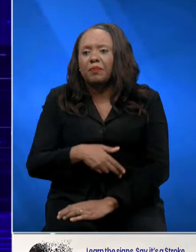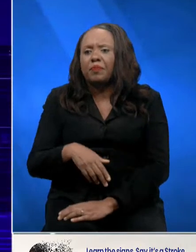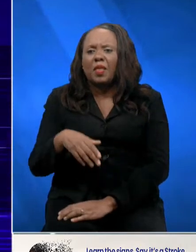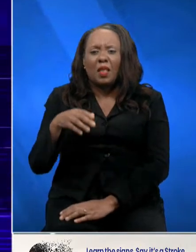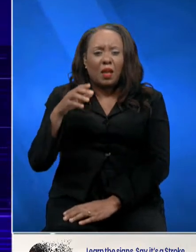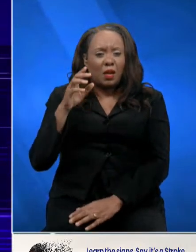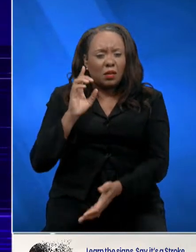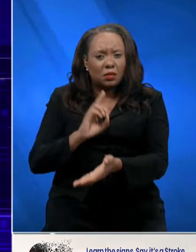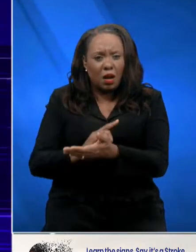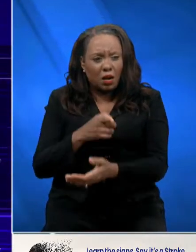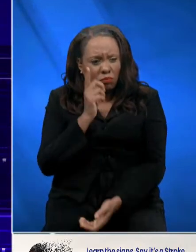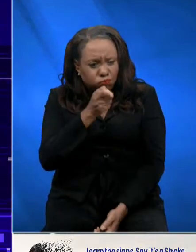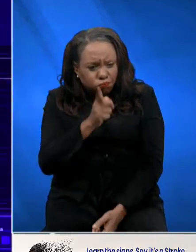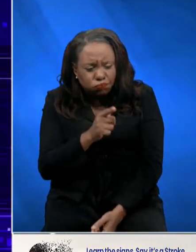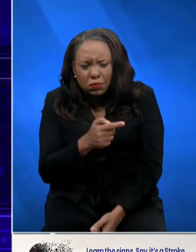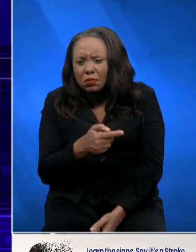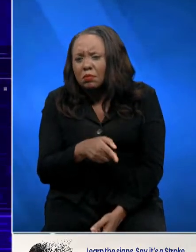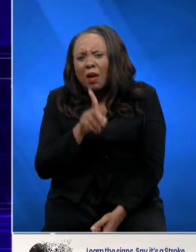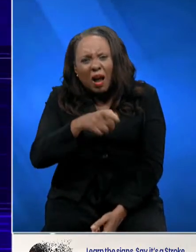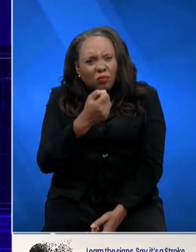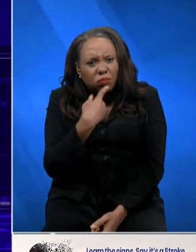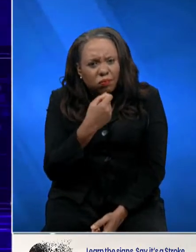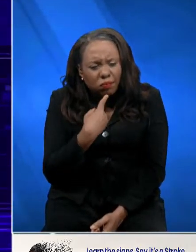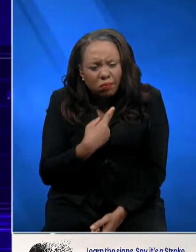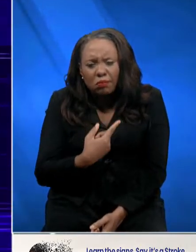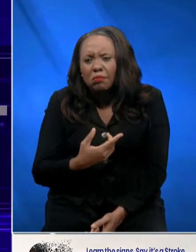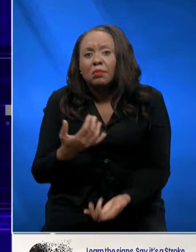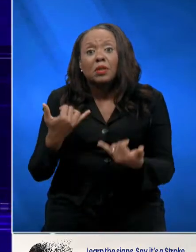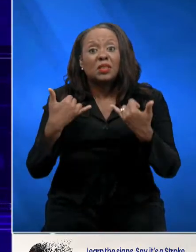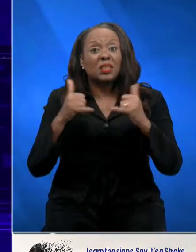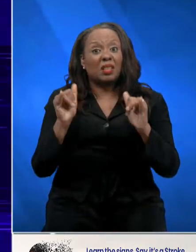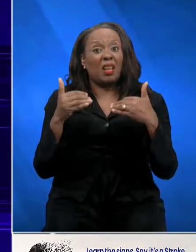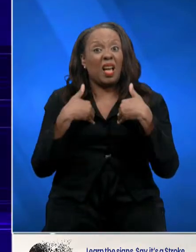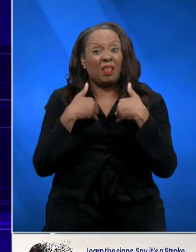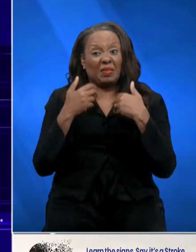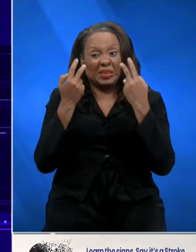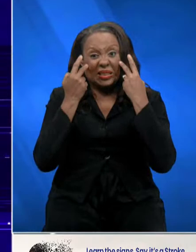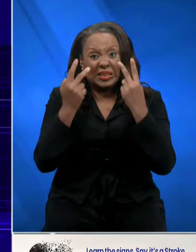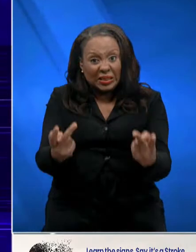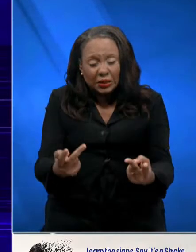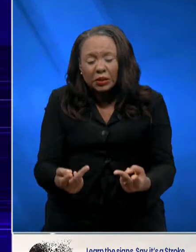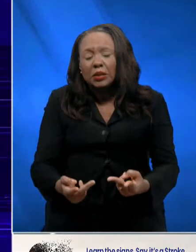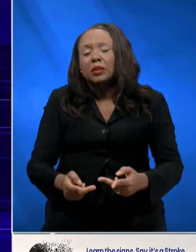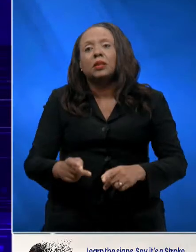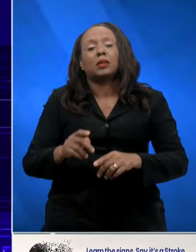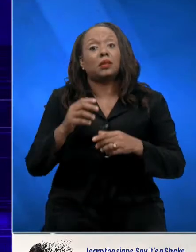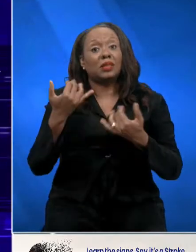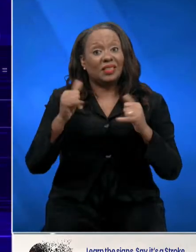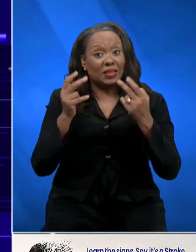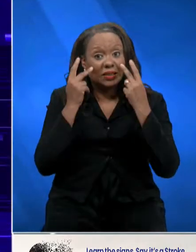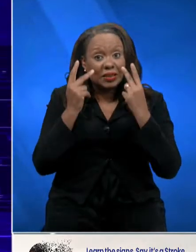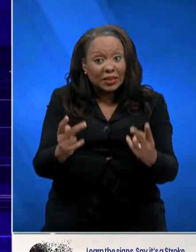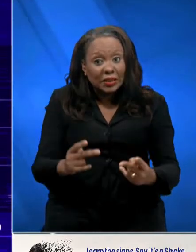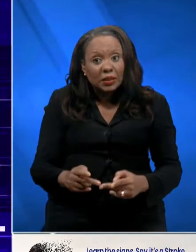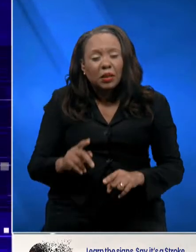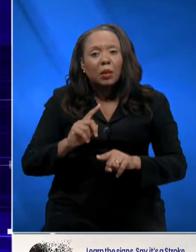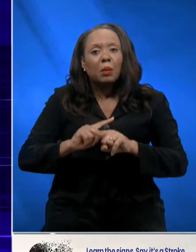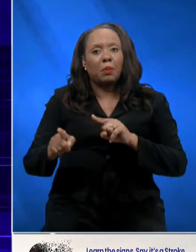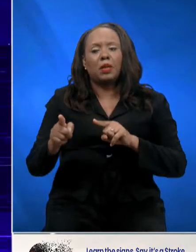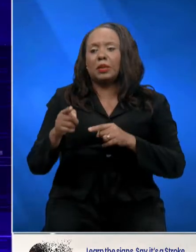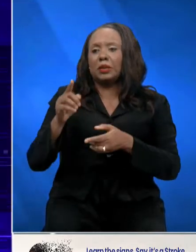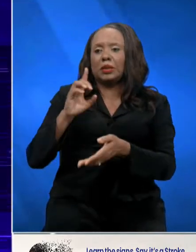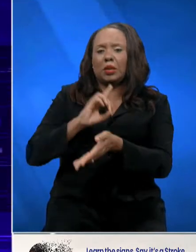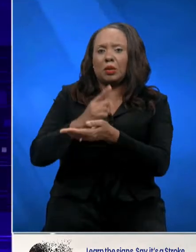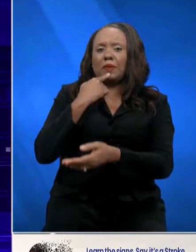still had the vision then, and then, then after I saw the ophthalmologist for the eye, it was told it was bleeding in the back of the eye,